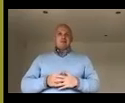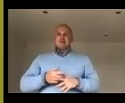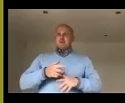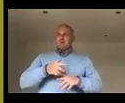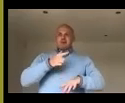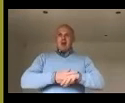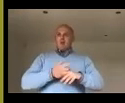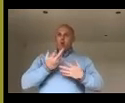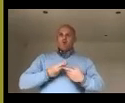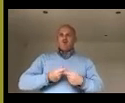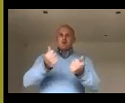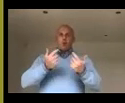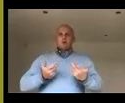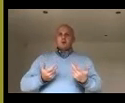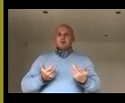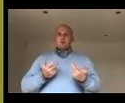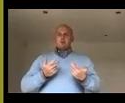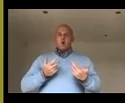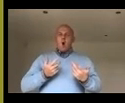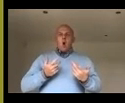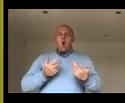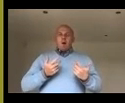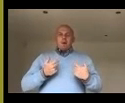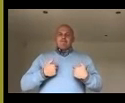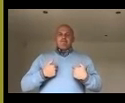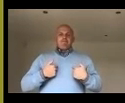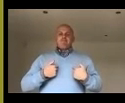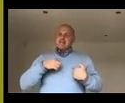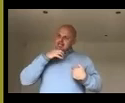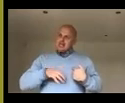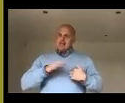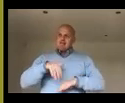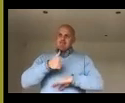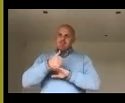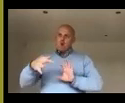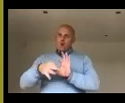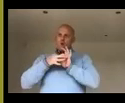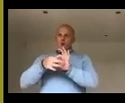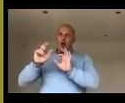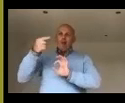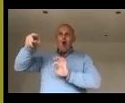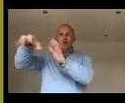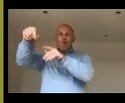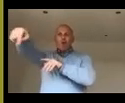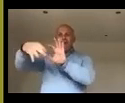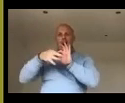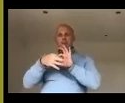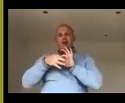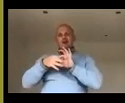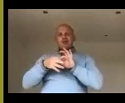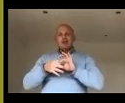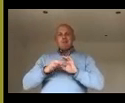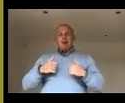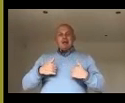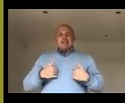with working collaboration with new partners. I think that can be really interesting if you find that there's another